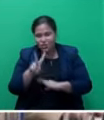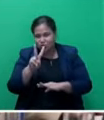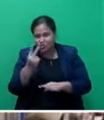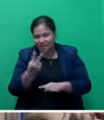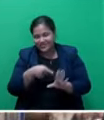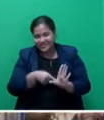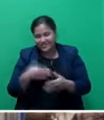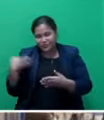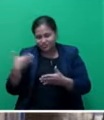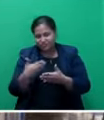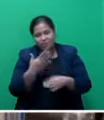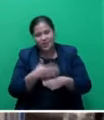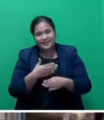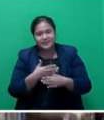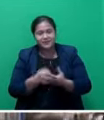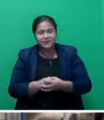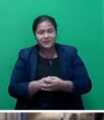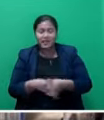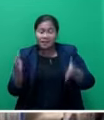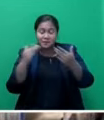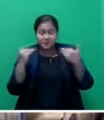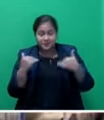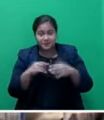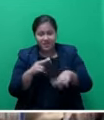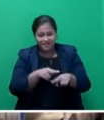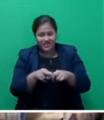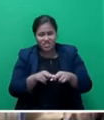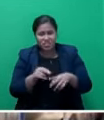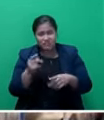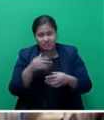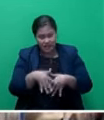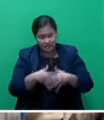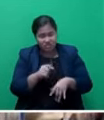incorporation. Mr. Speaker, sir, the Fiji Public Trustee